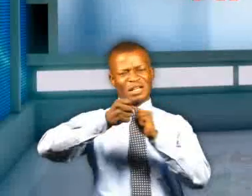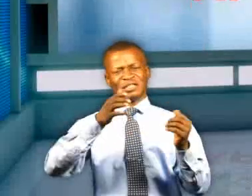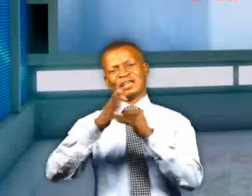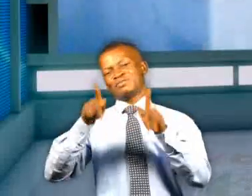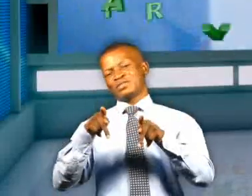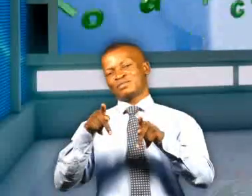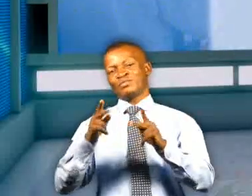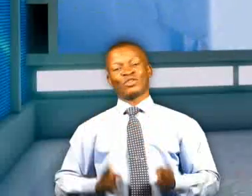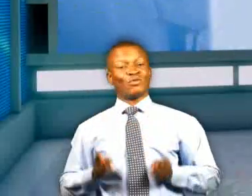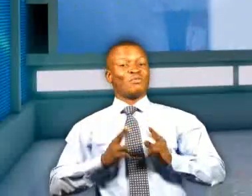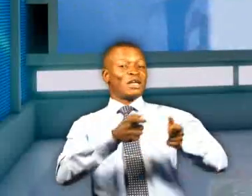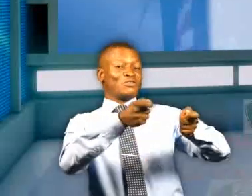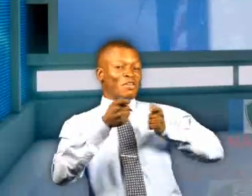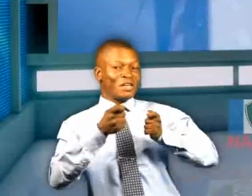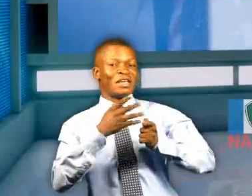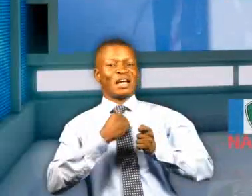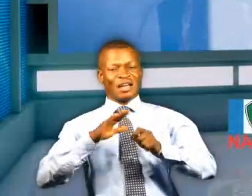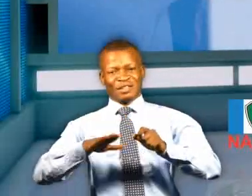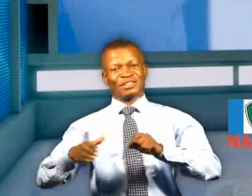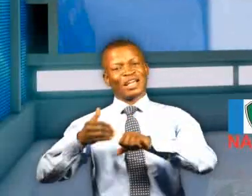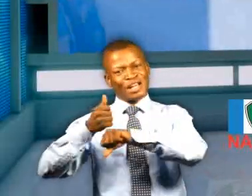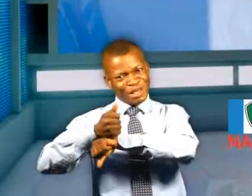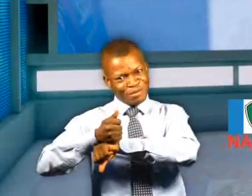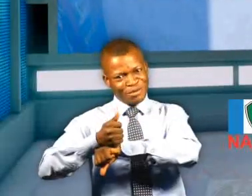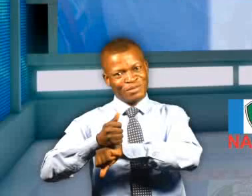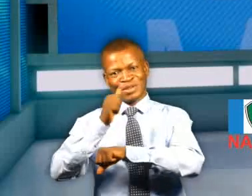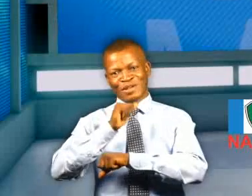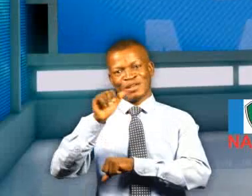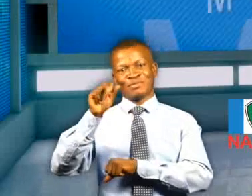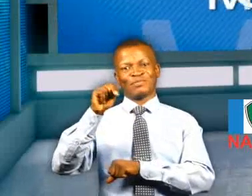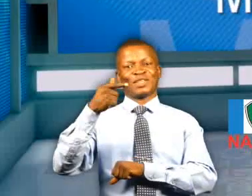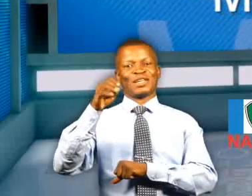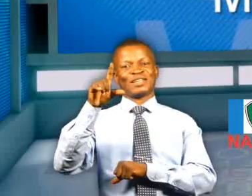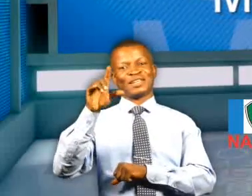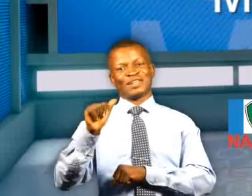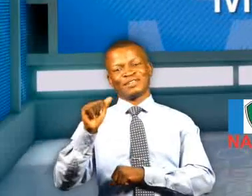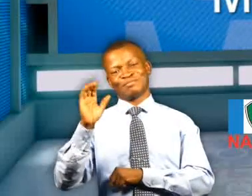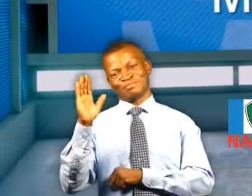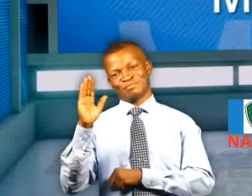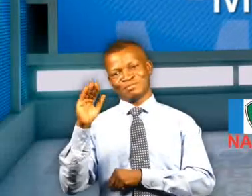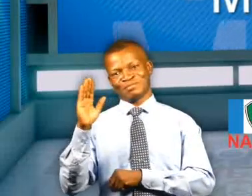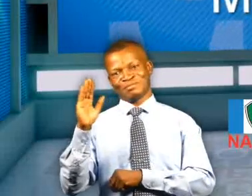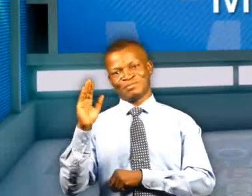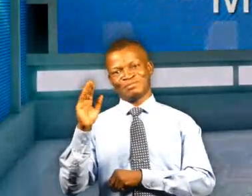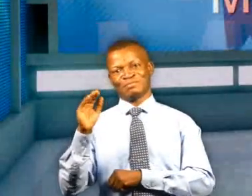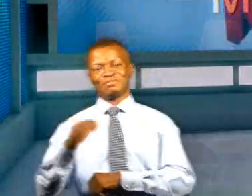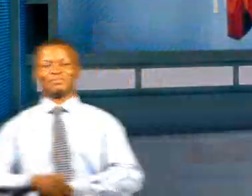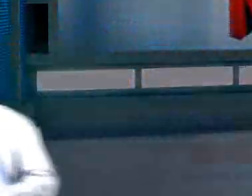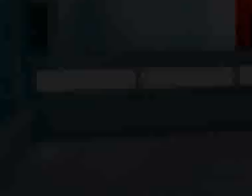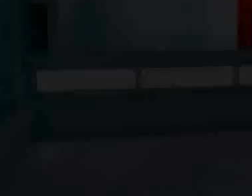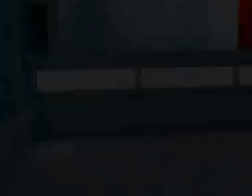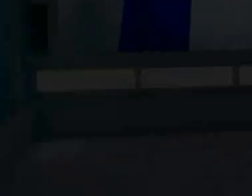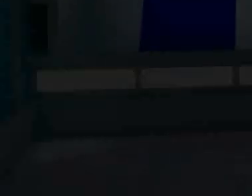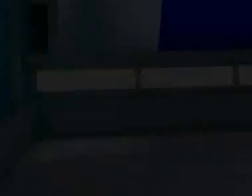cases of violence against persons, human trafficking, and child abuse. I'm Angela Agbegi. Goodbye.